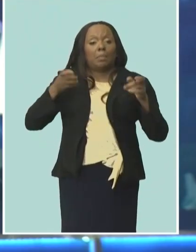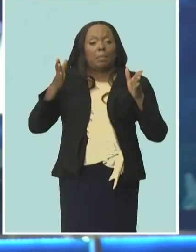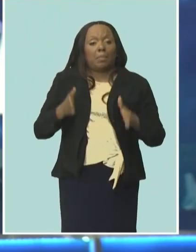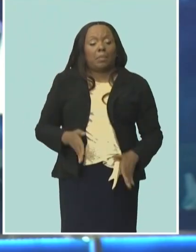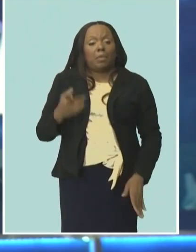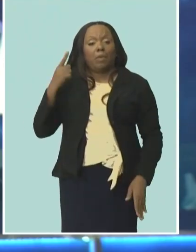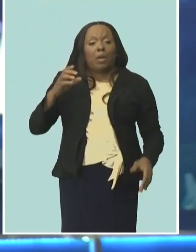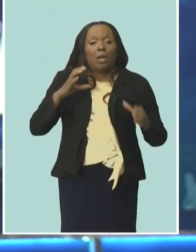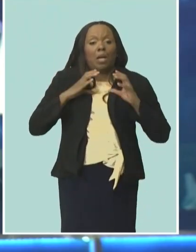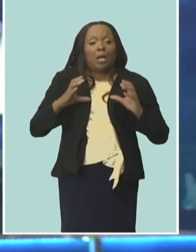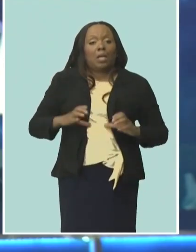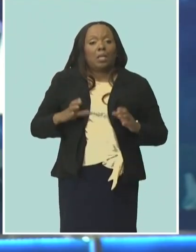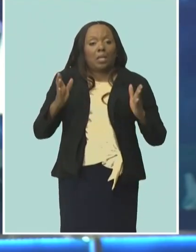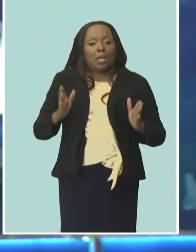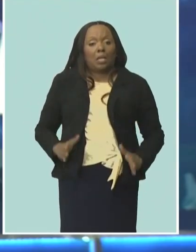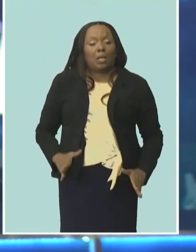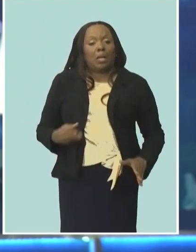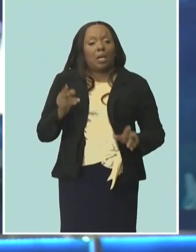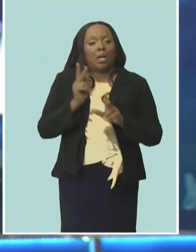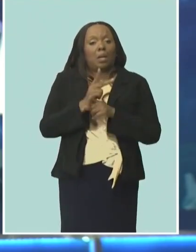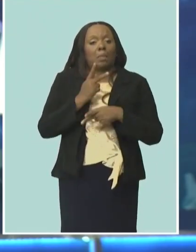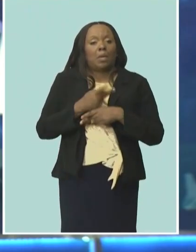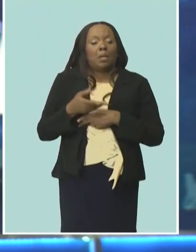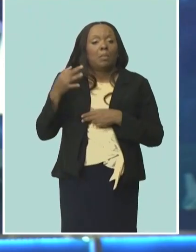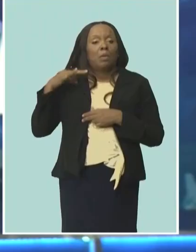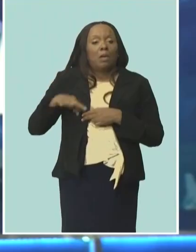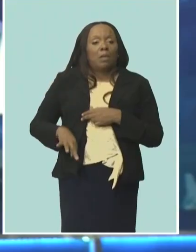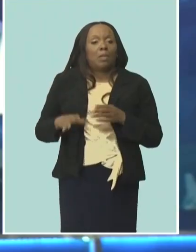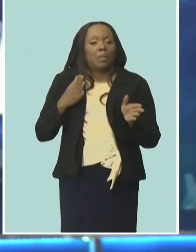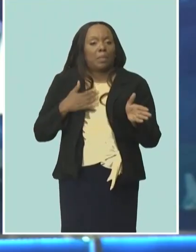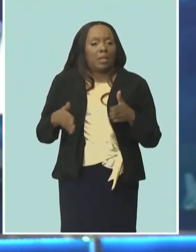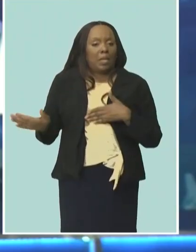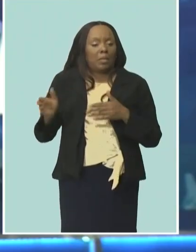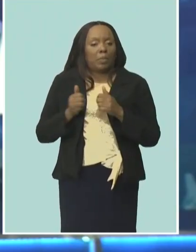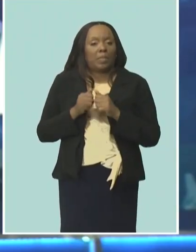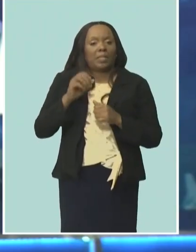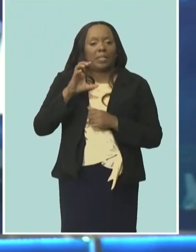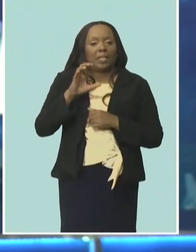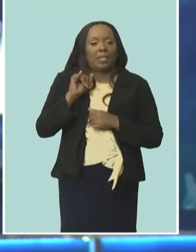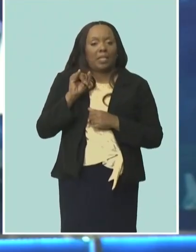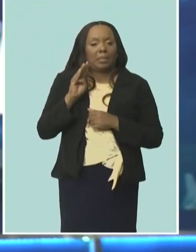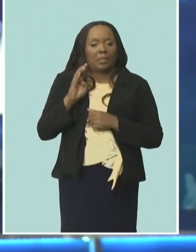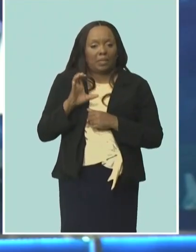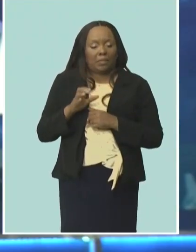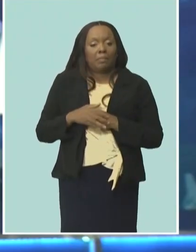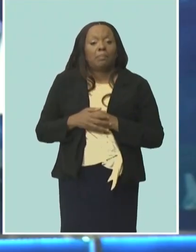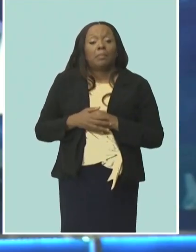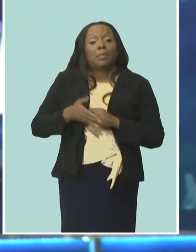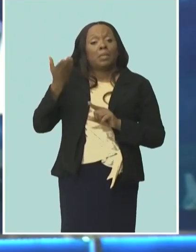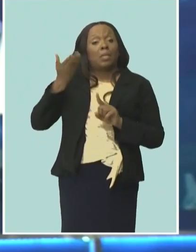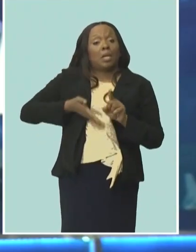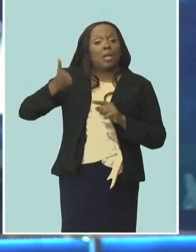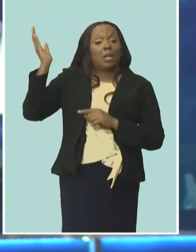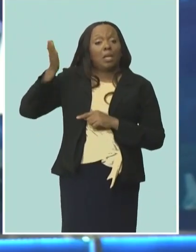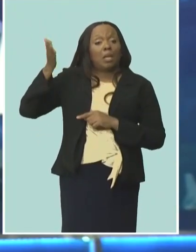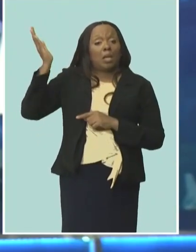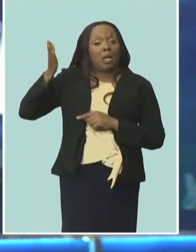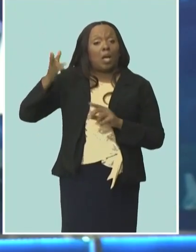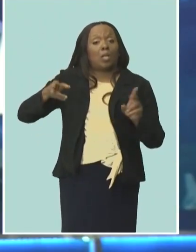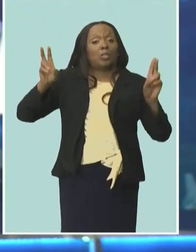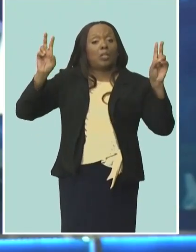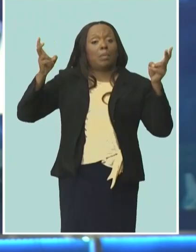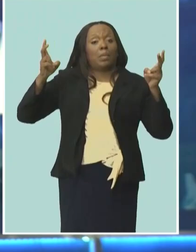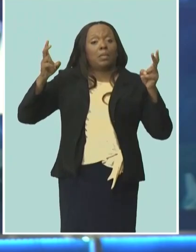Product Profitability Strategies Implementation at CBC Caribbean, Quinn Weeks. He was addressing the topic Beyond